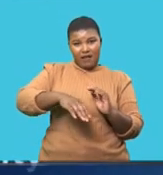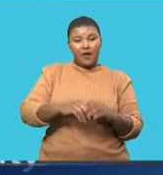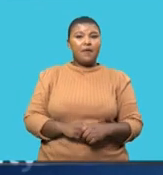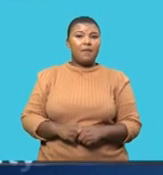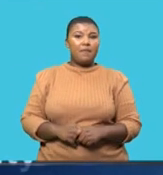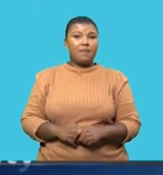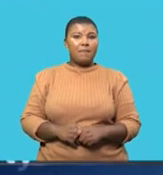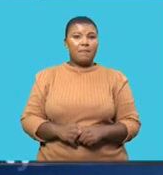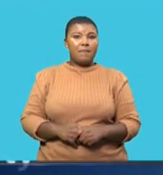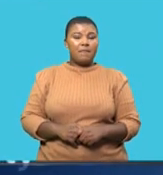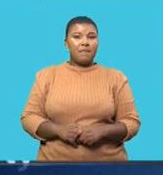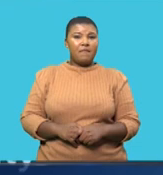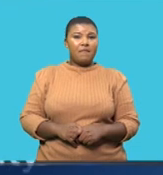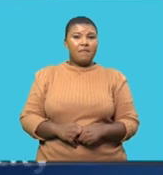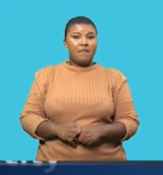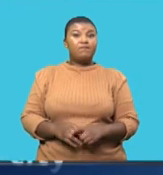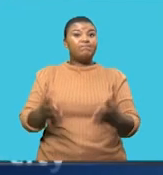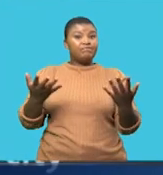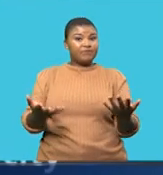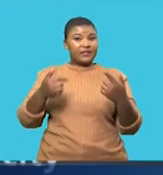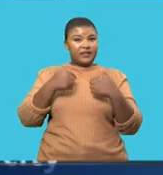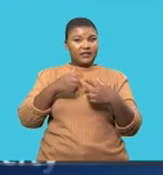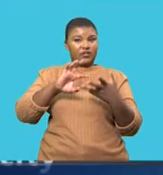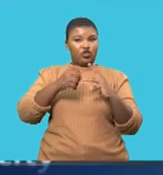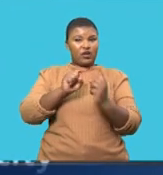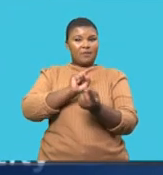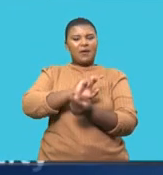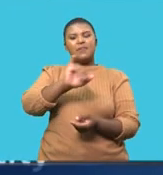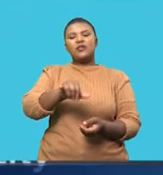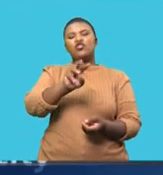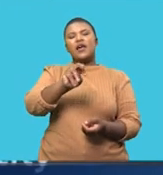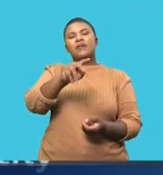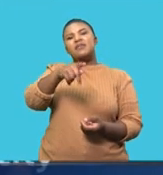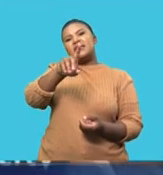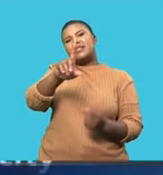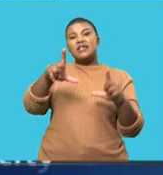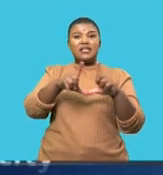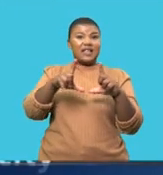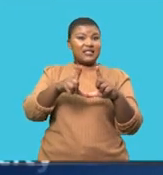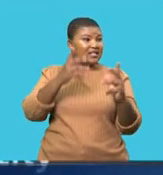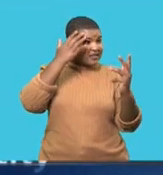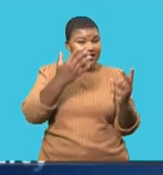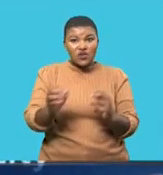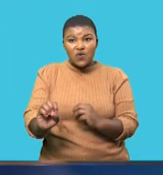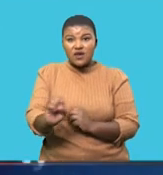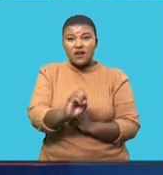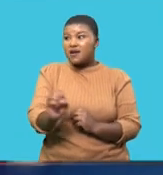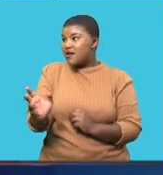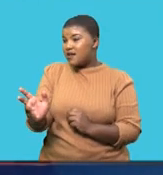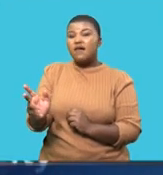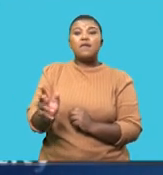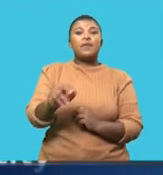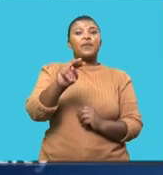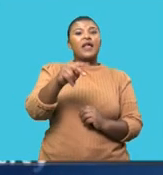the outreach, community outreach of JMPD licensing, if you corner, and